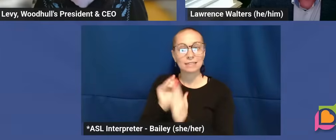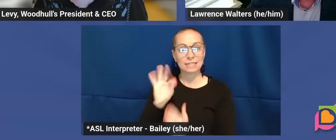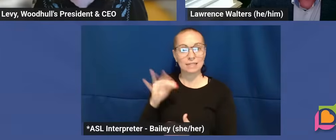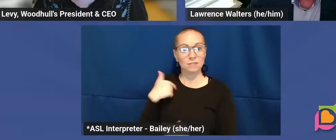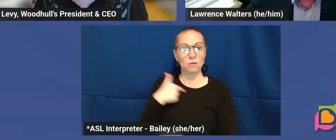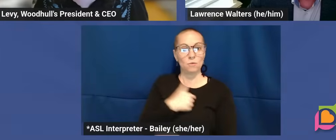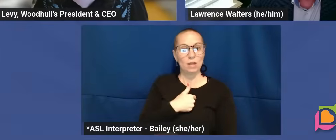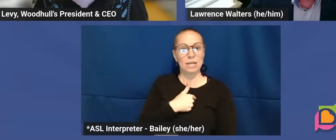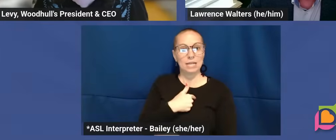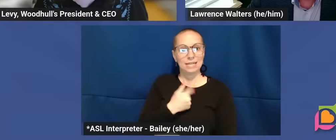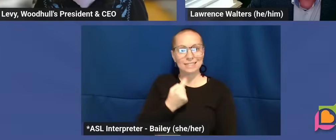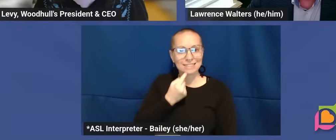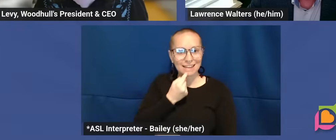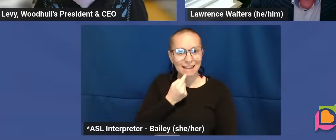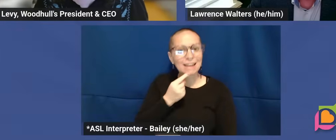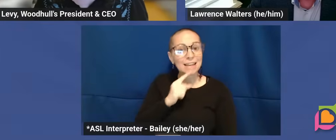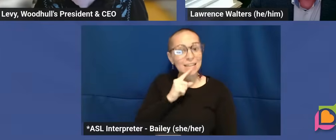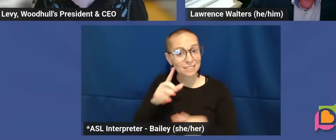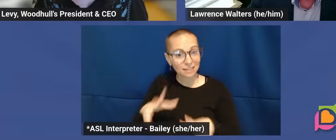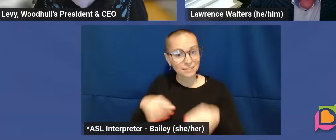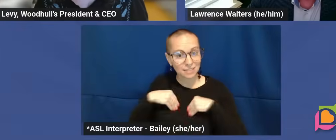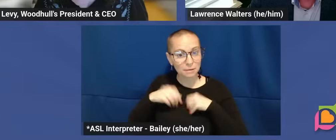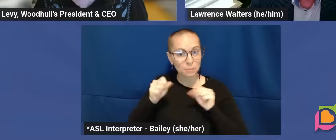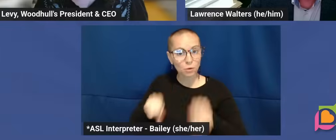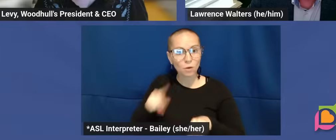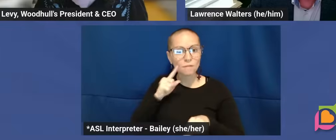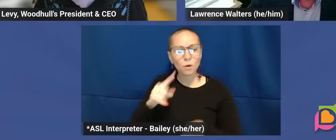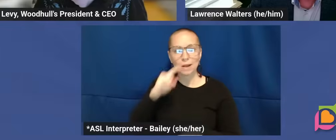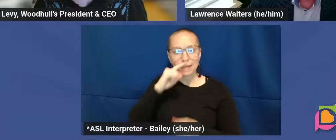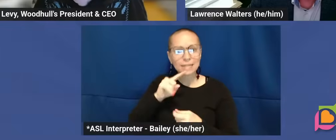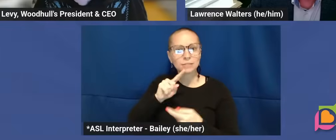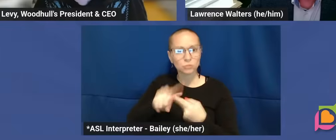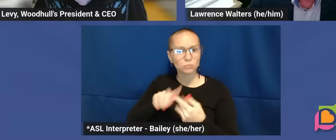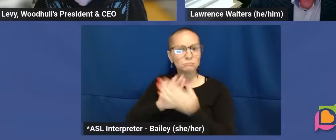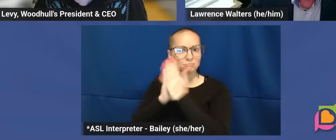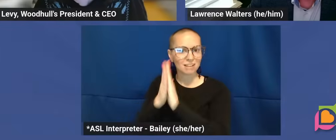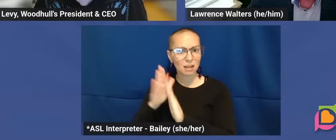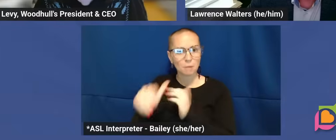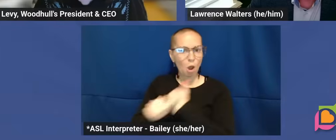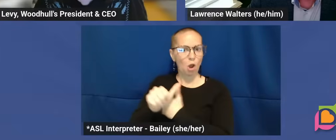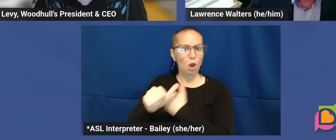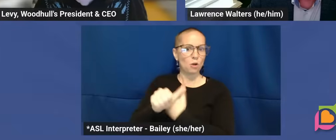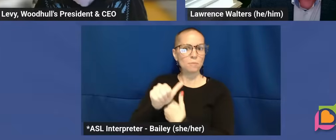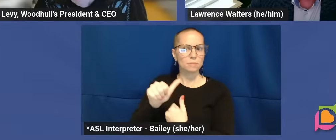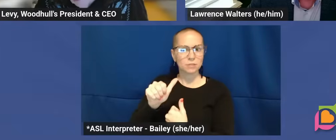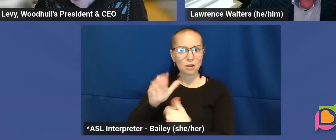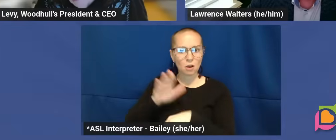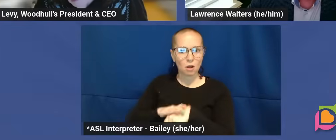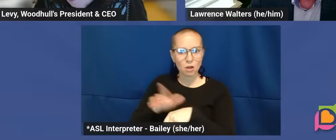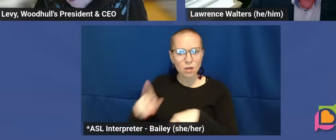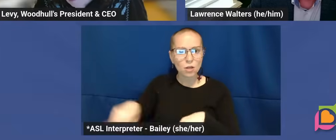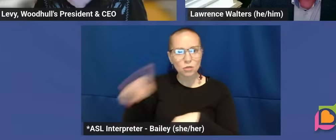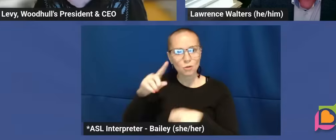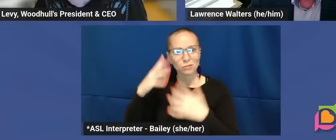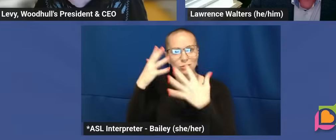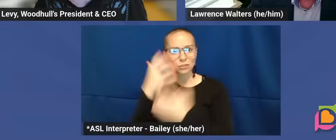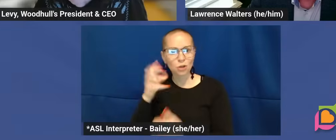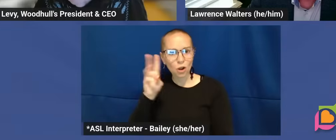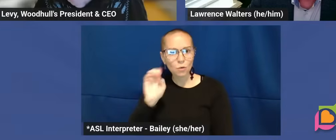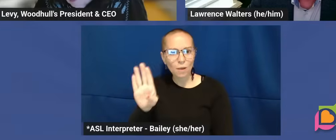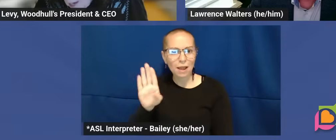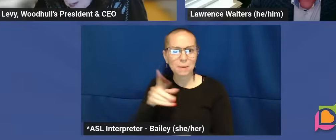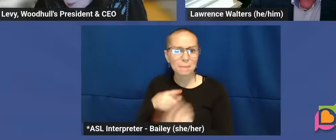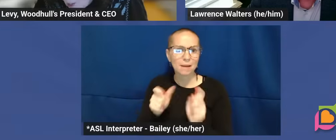were saying that it was acceptable for kids to be harmed on those platforms, the dark web, but